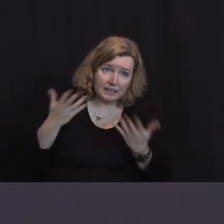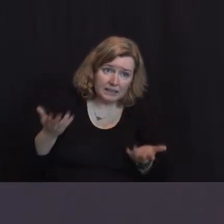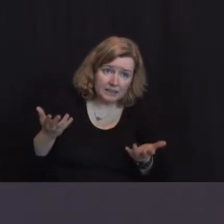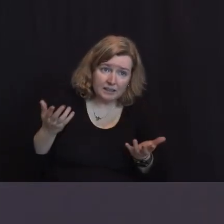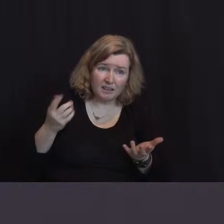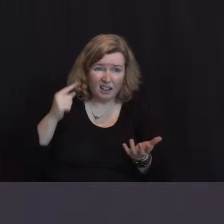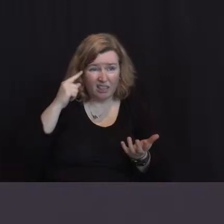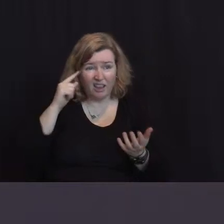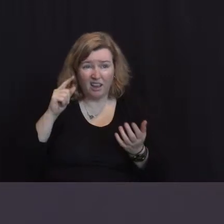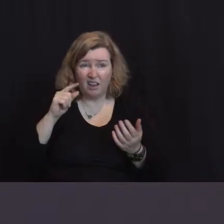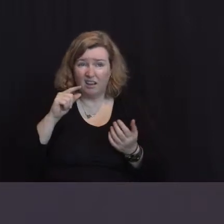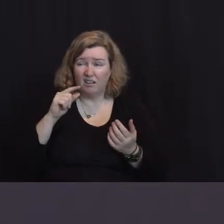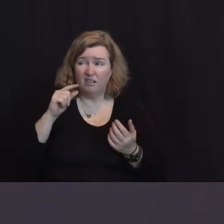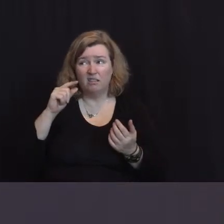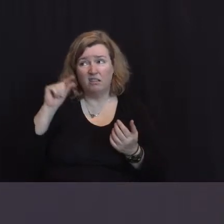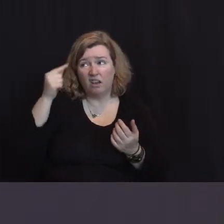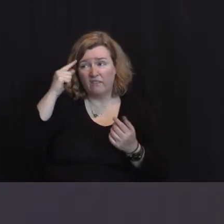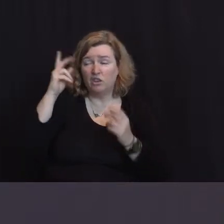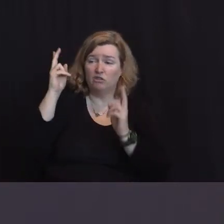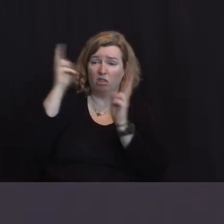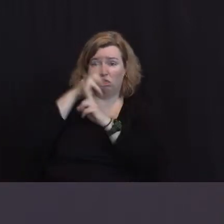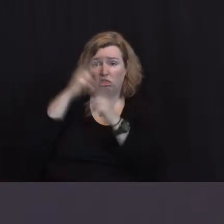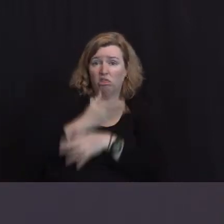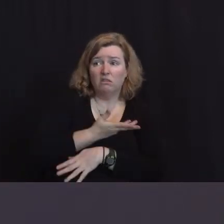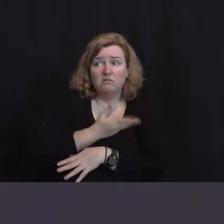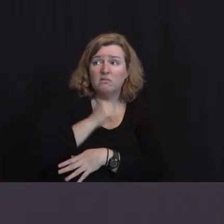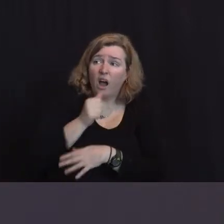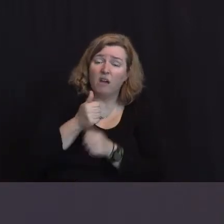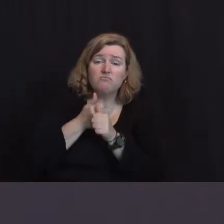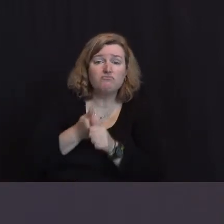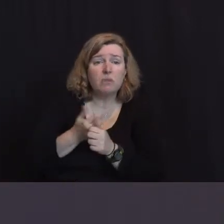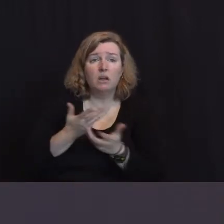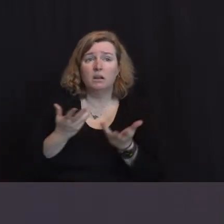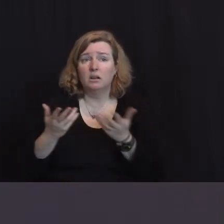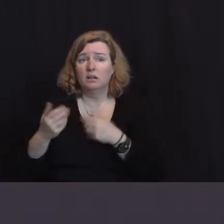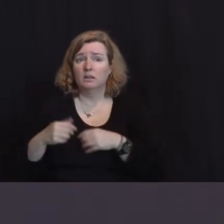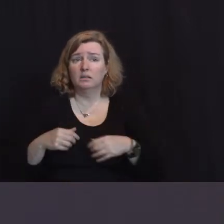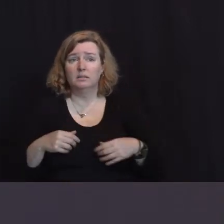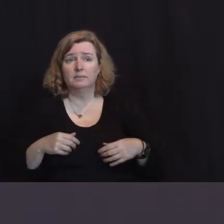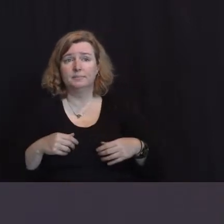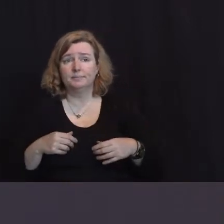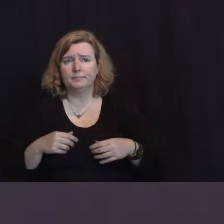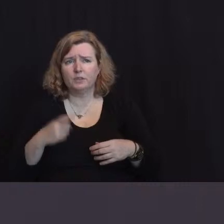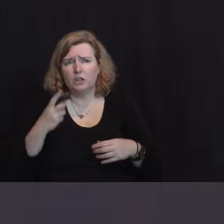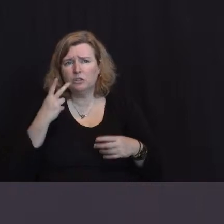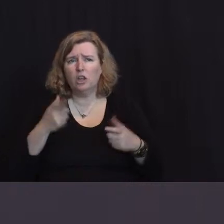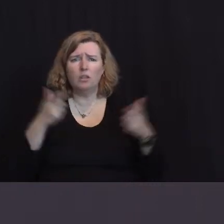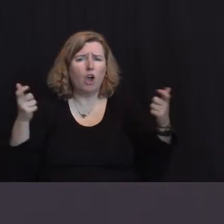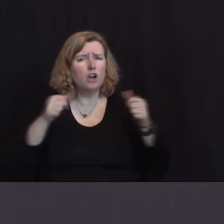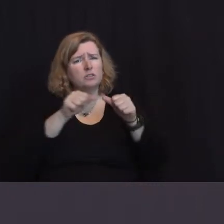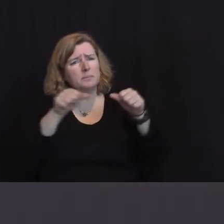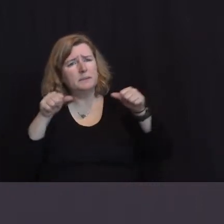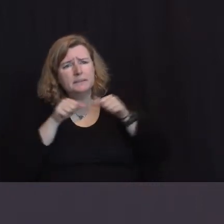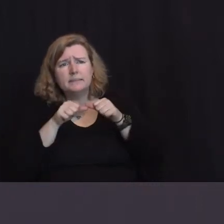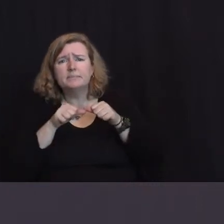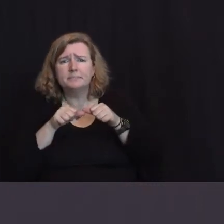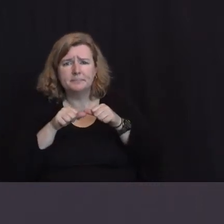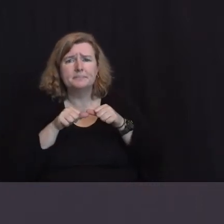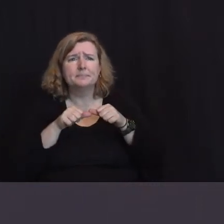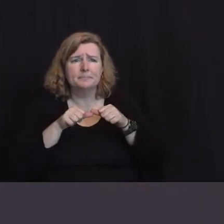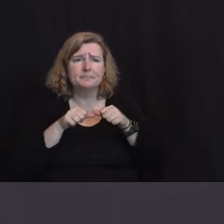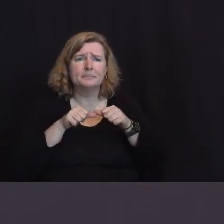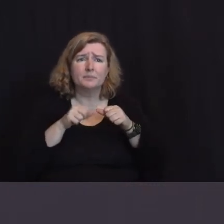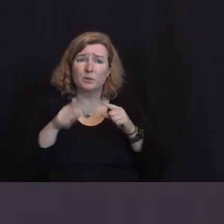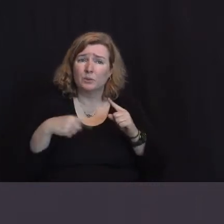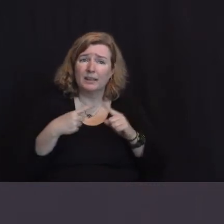quickly than you would? I also want to ask about large venues. I think you mentioned this on Monday, but is there more clear guidance on when conventions could